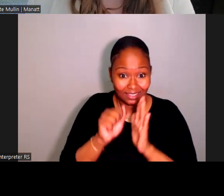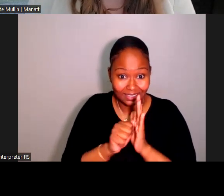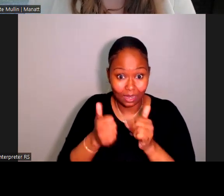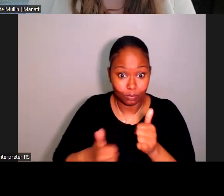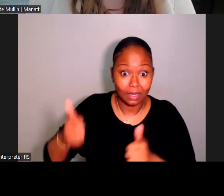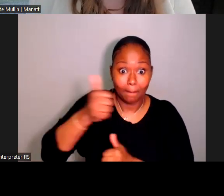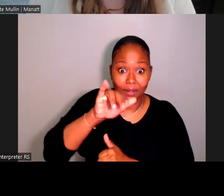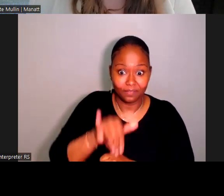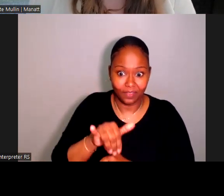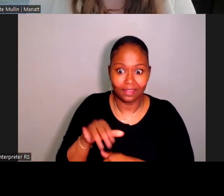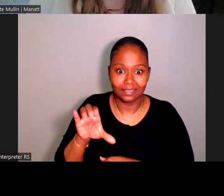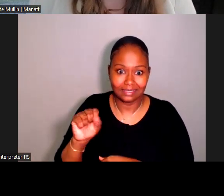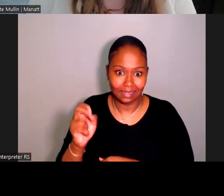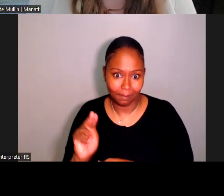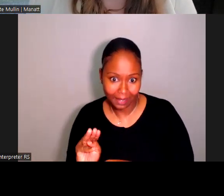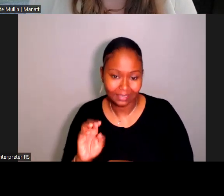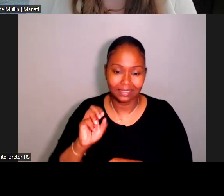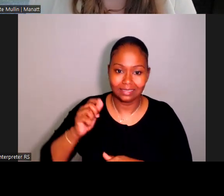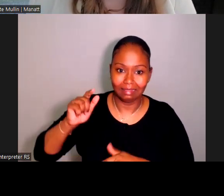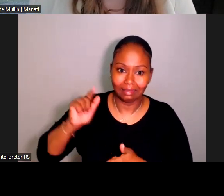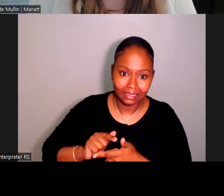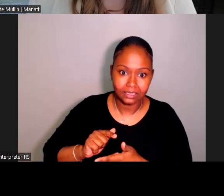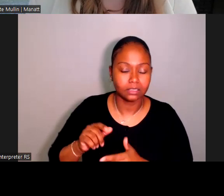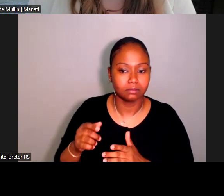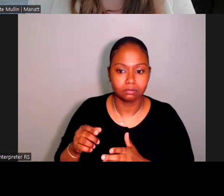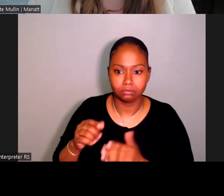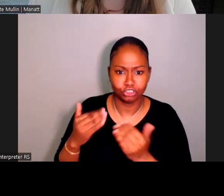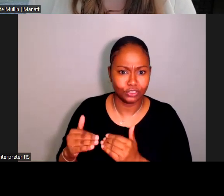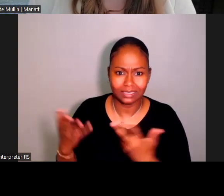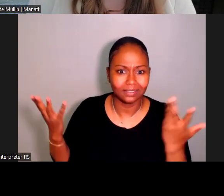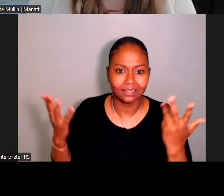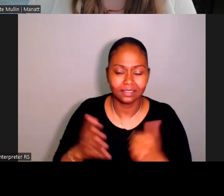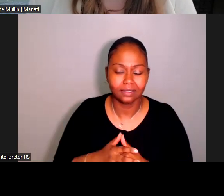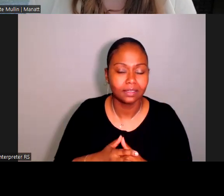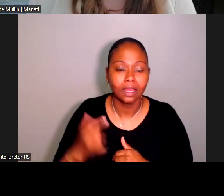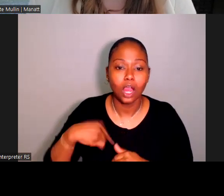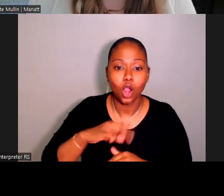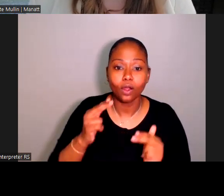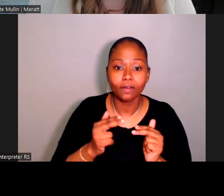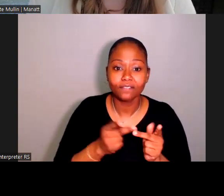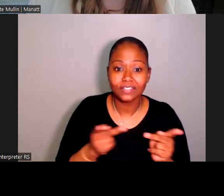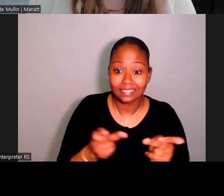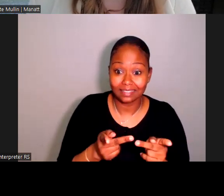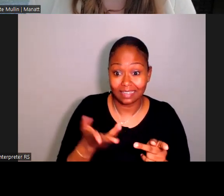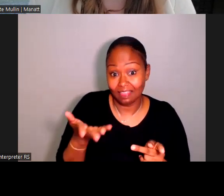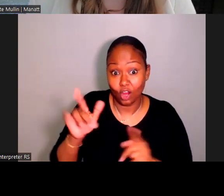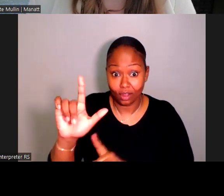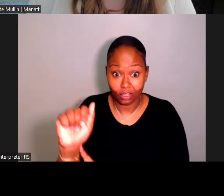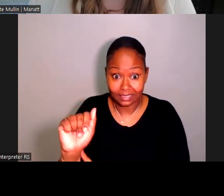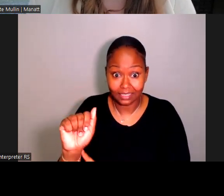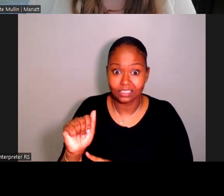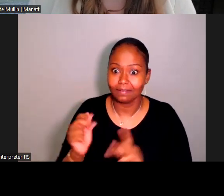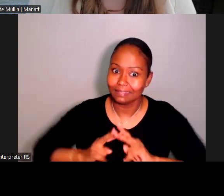was least restrictive. So for most of us, our facilities, particularly say in Los Angeles, it was very